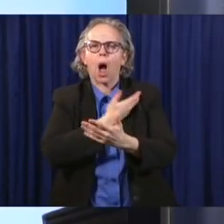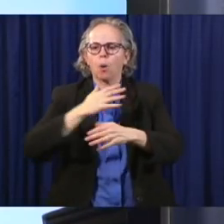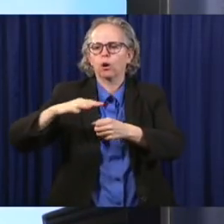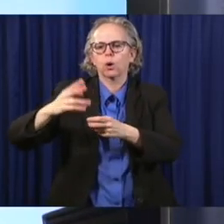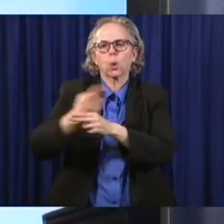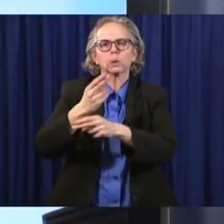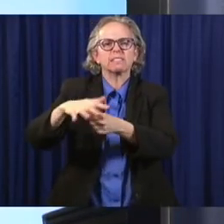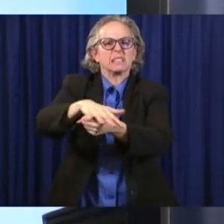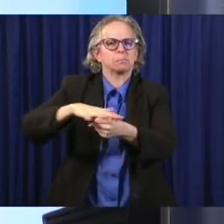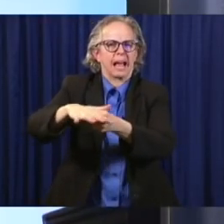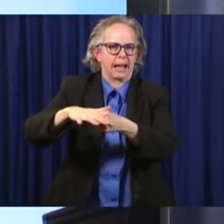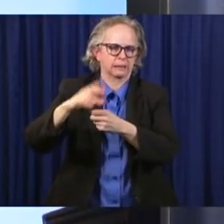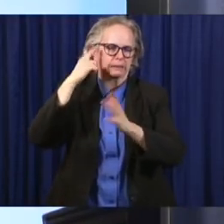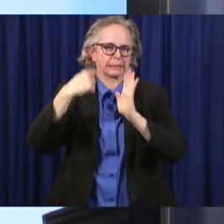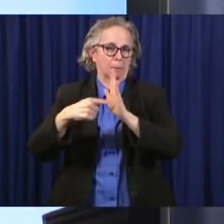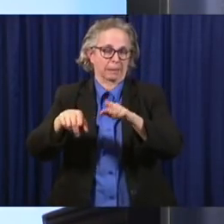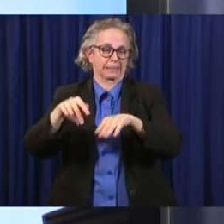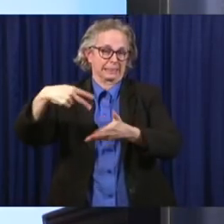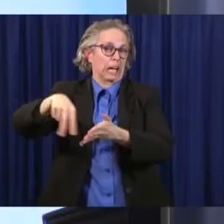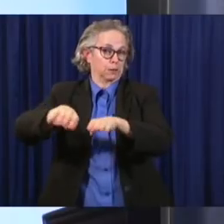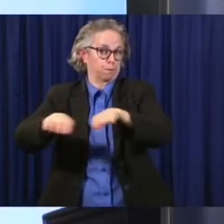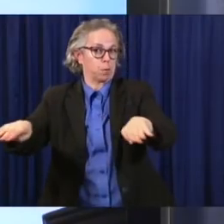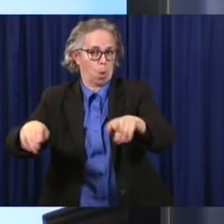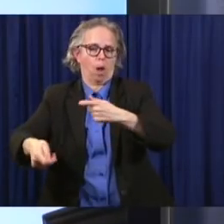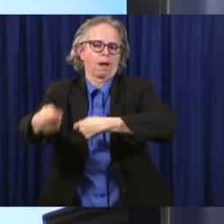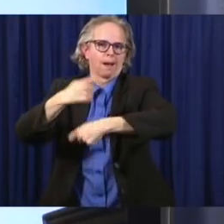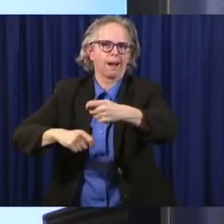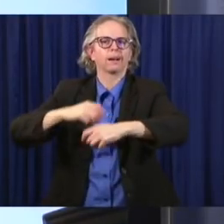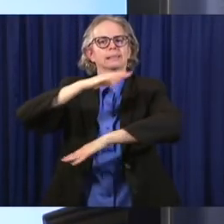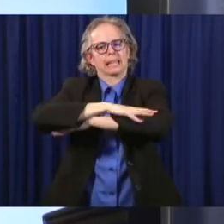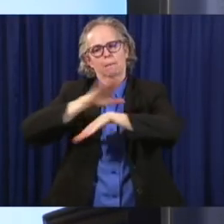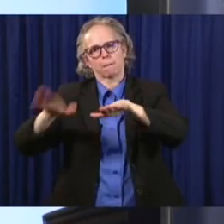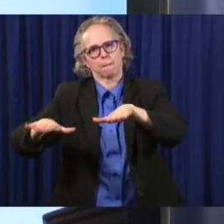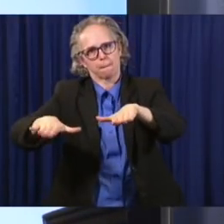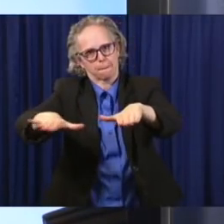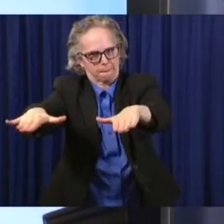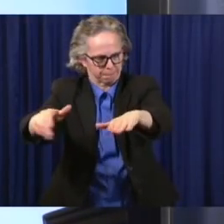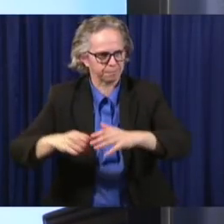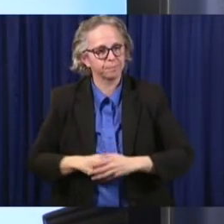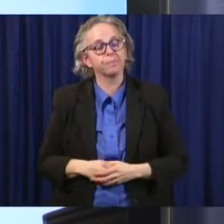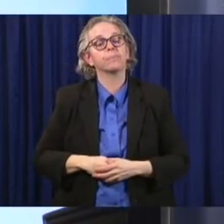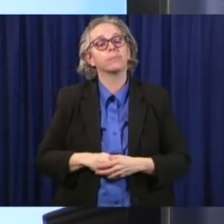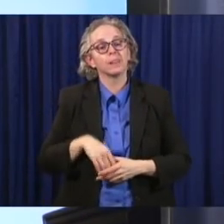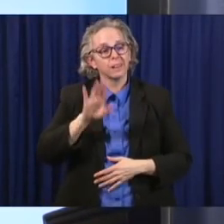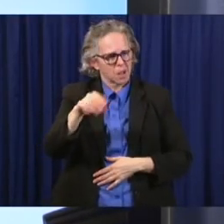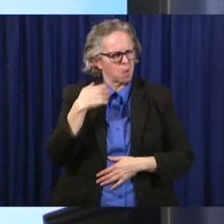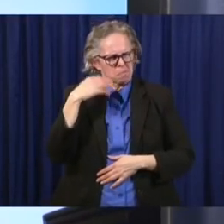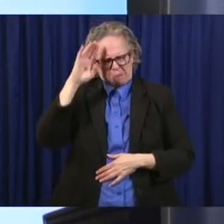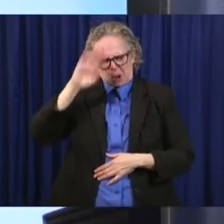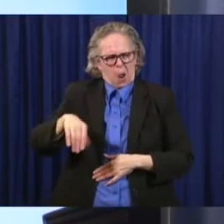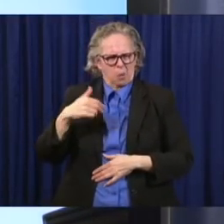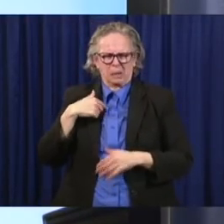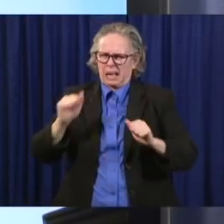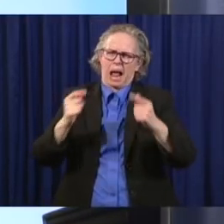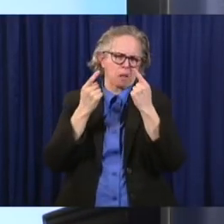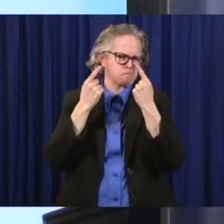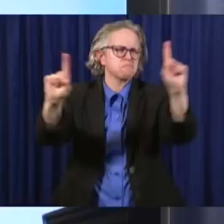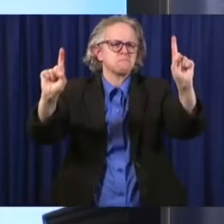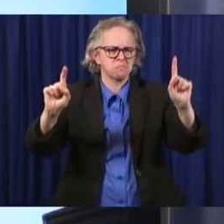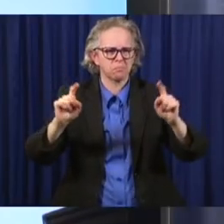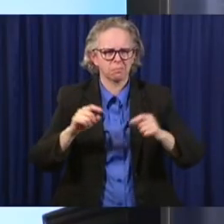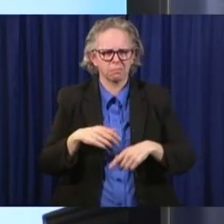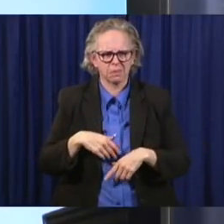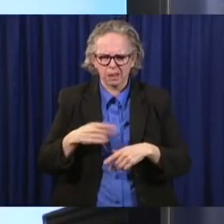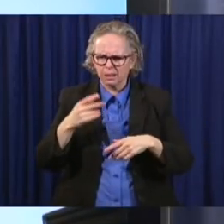space. But I know we can do this. As you said, we can do two things at once. And I know we can do this. We can focus on safety and getting